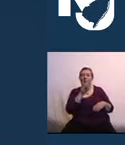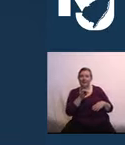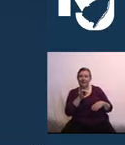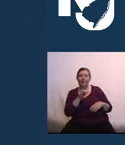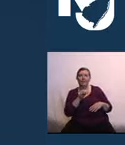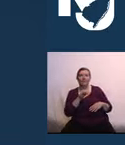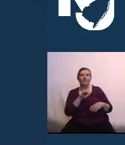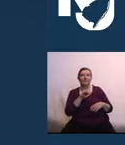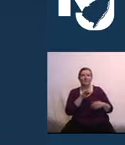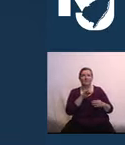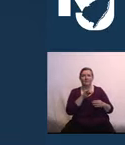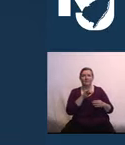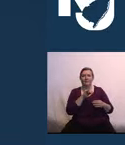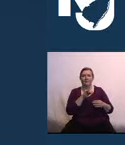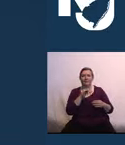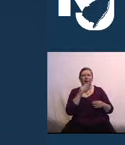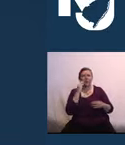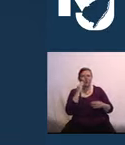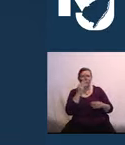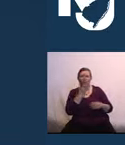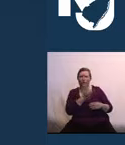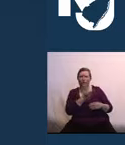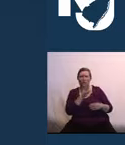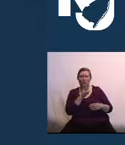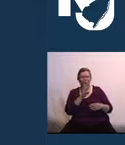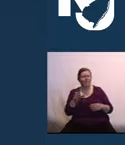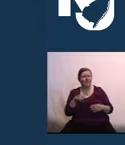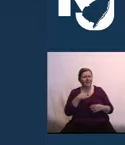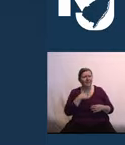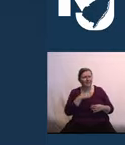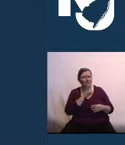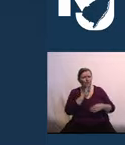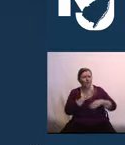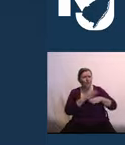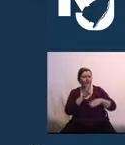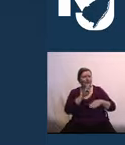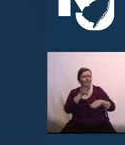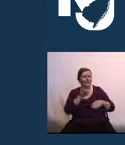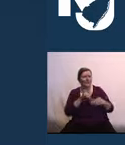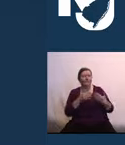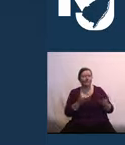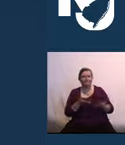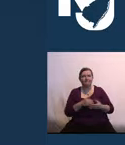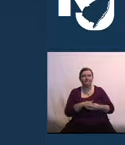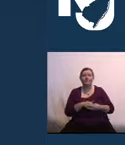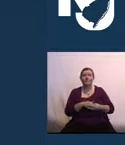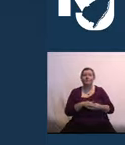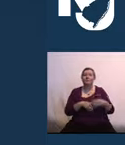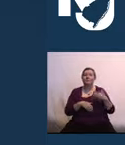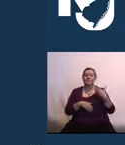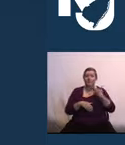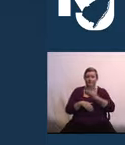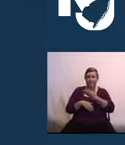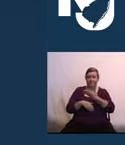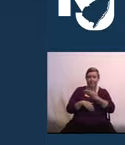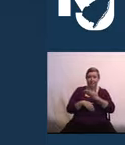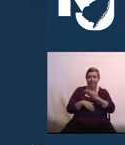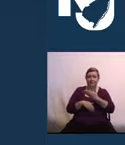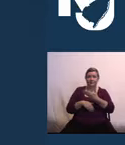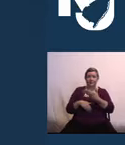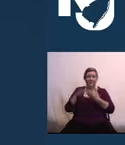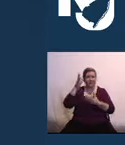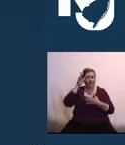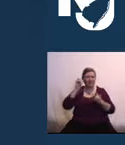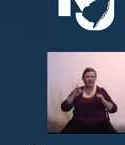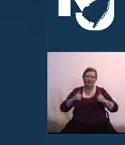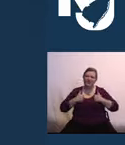know well. He is also survived by his dad, Jerry, and stepmother, Linda, his 6 siblings, and their families.